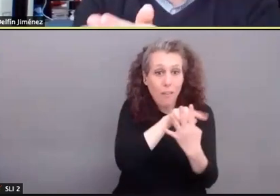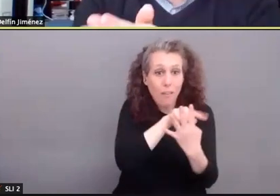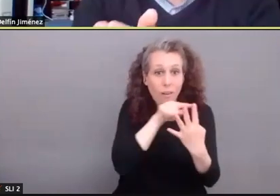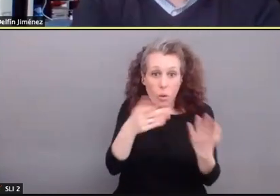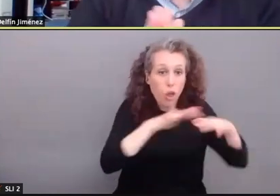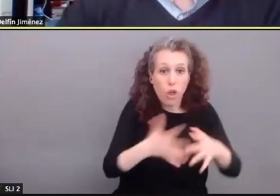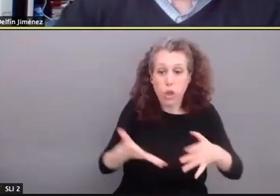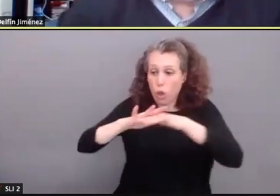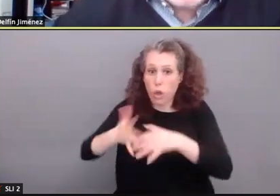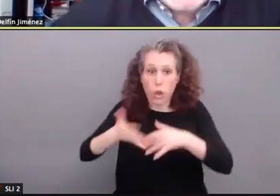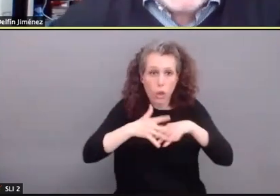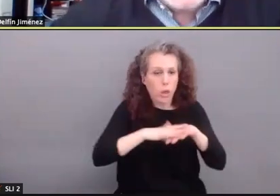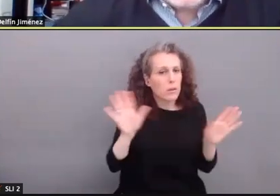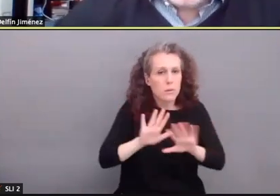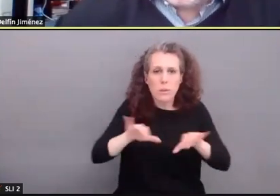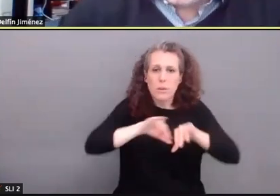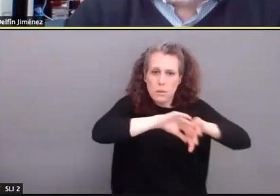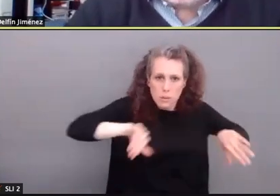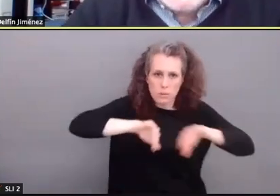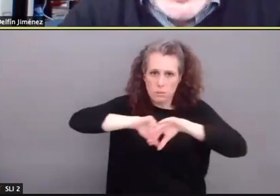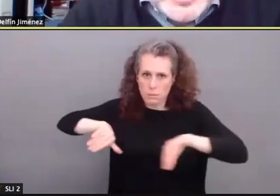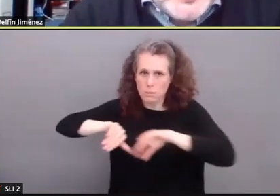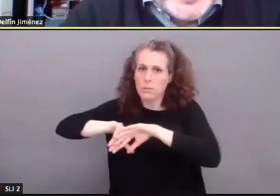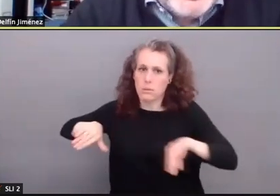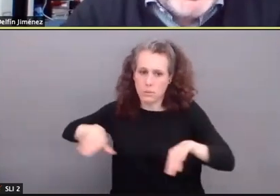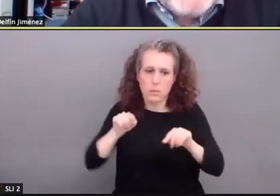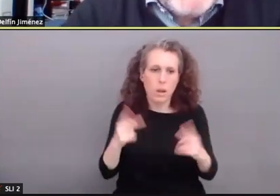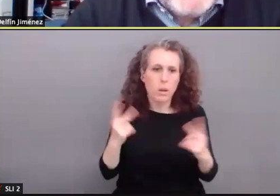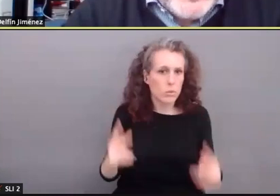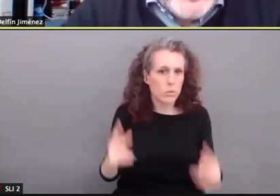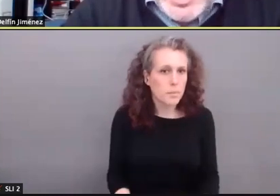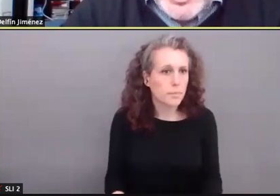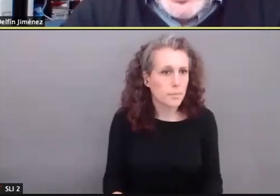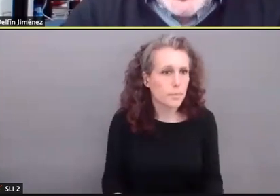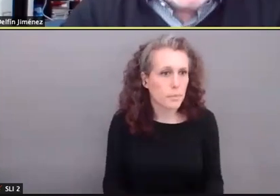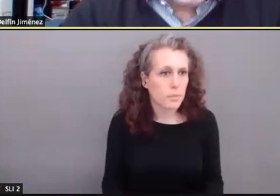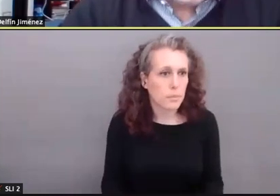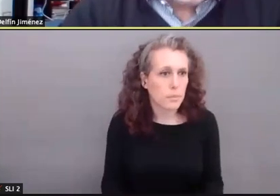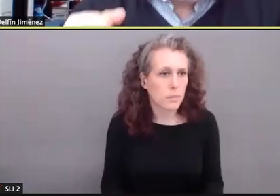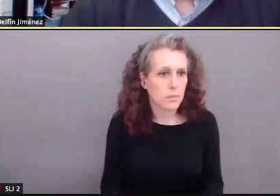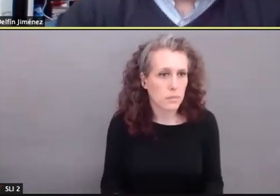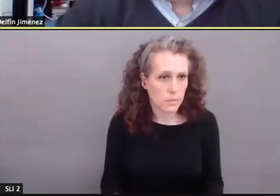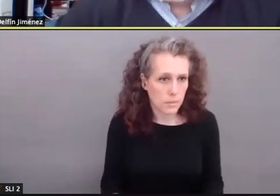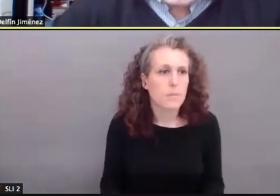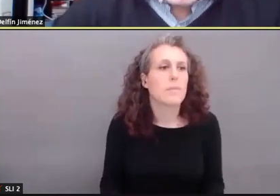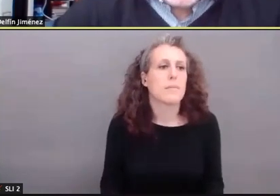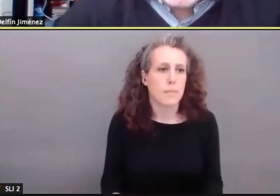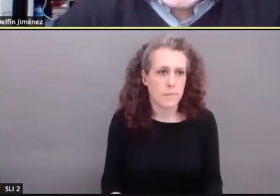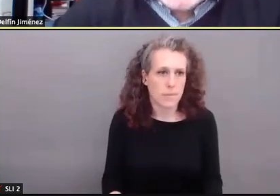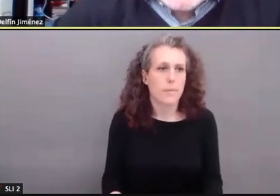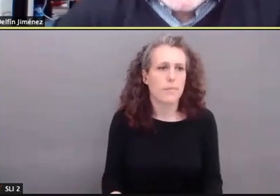in the process of the conformity assessment. Well, the second key is